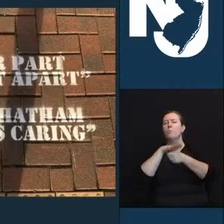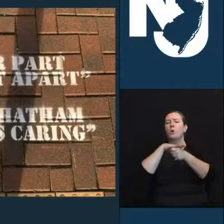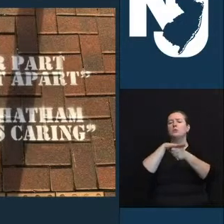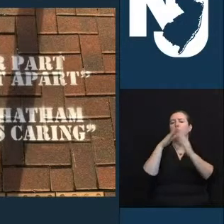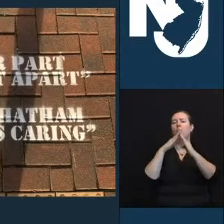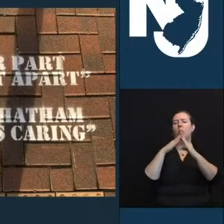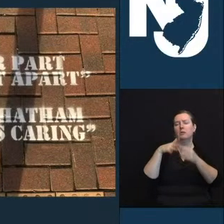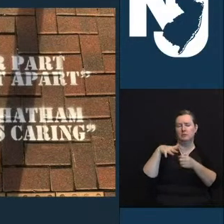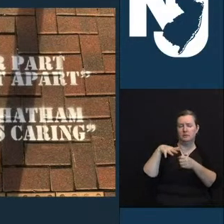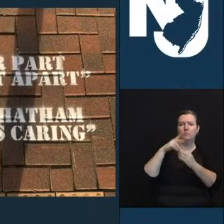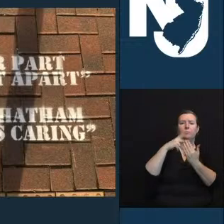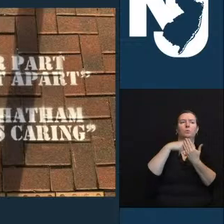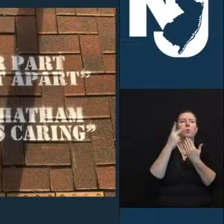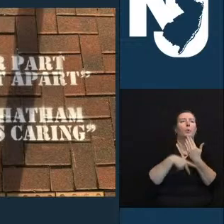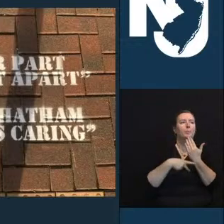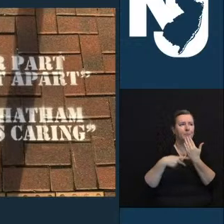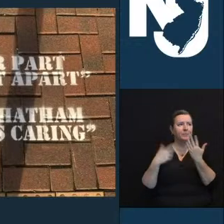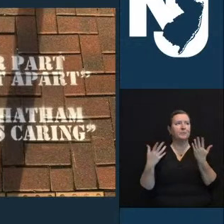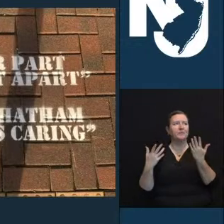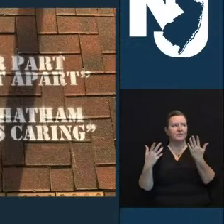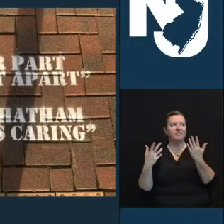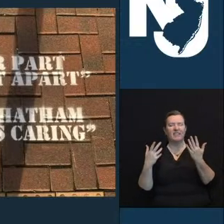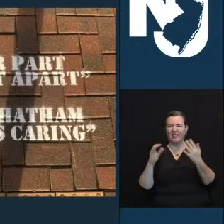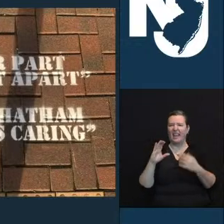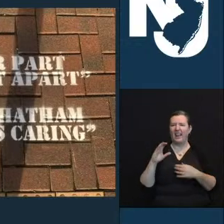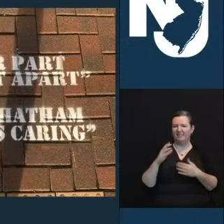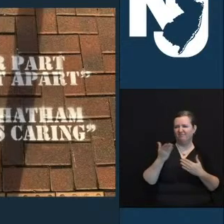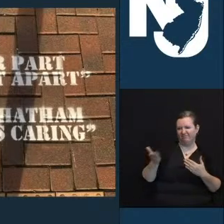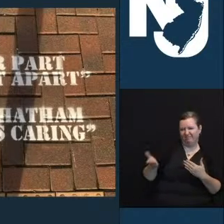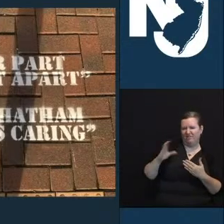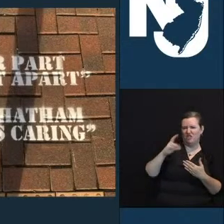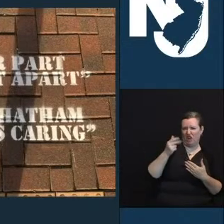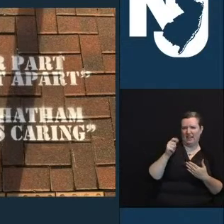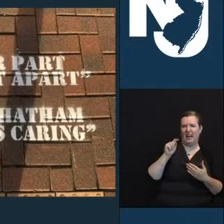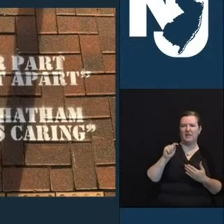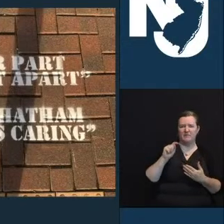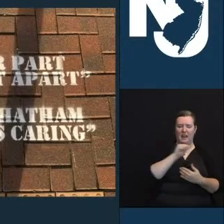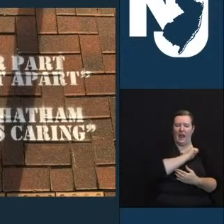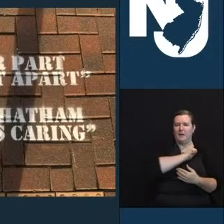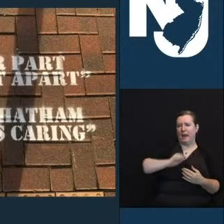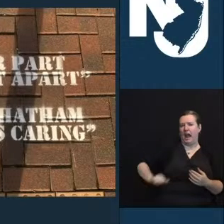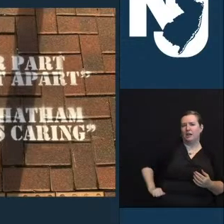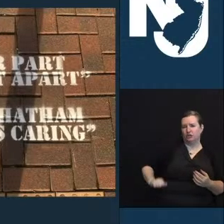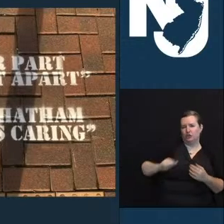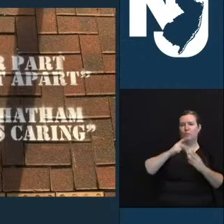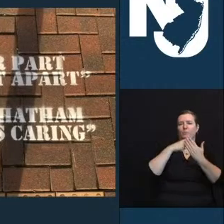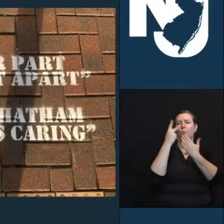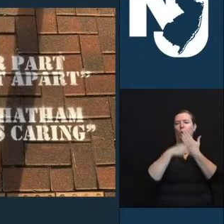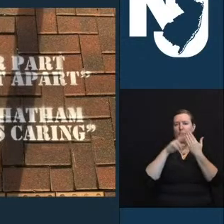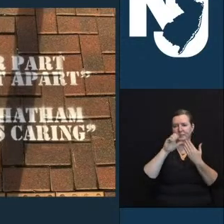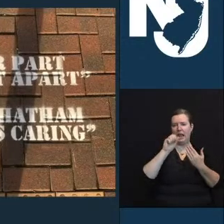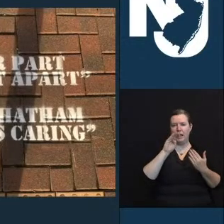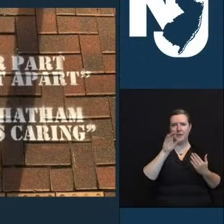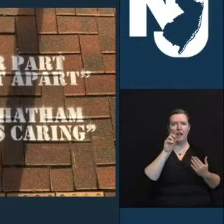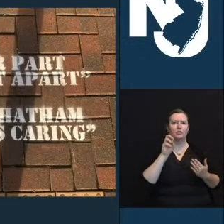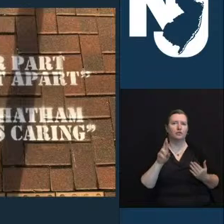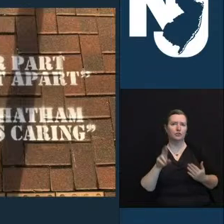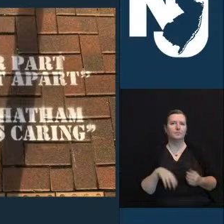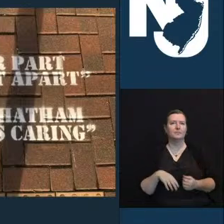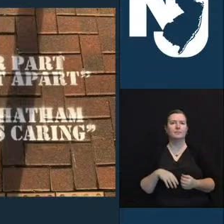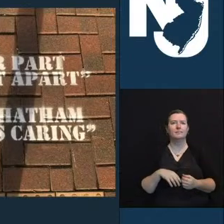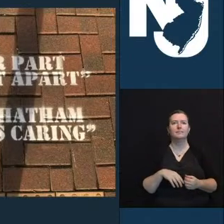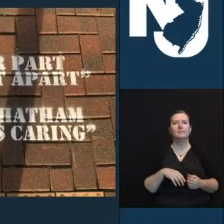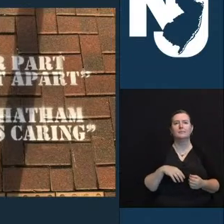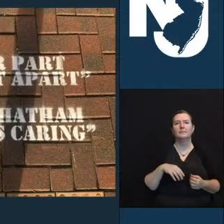COVID Ambassador Program. I want to give a shout-out to our friends at Cape May County and the Cape May Chamber who did it on a county basis, but to the best